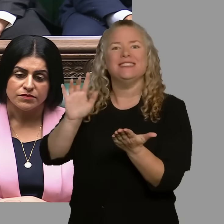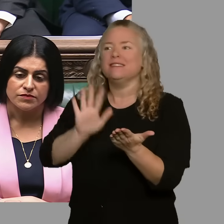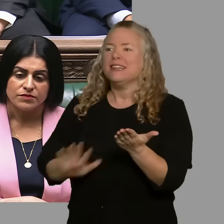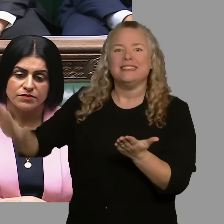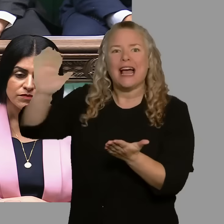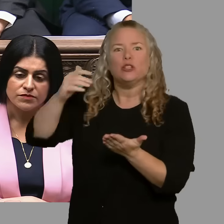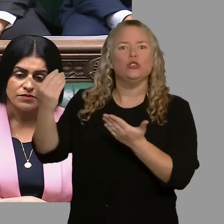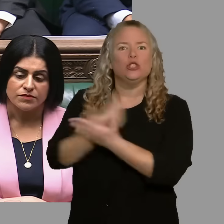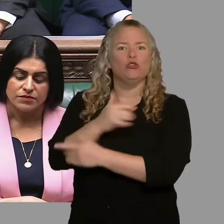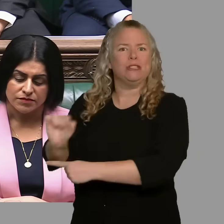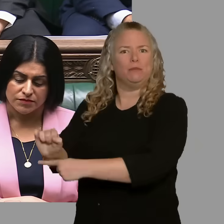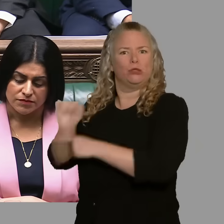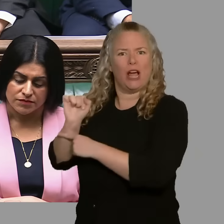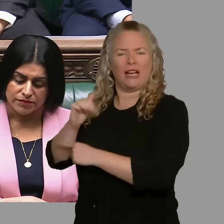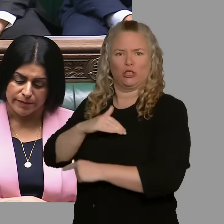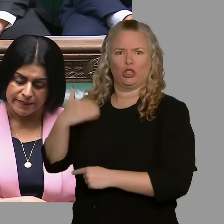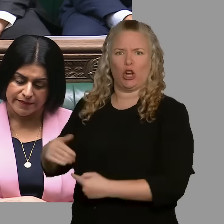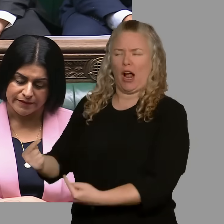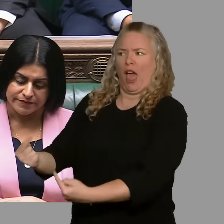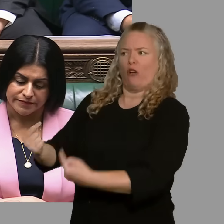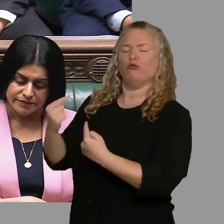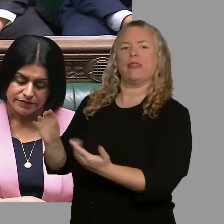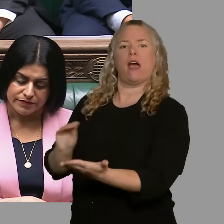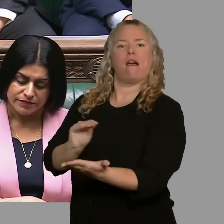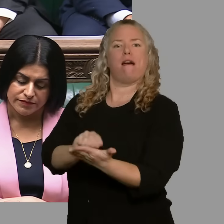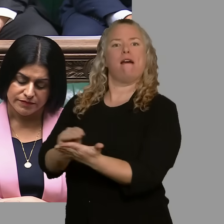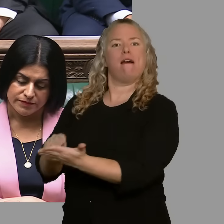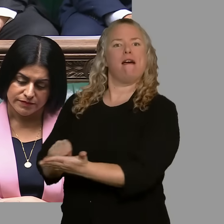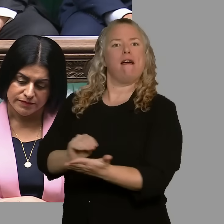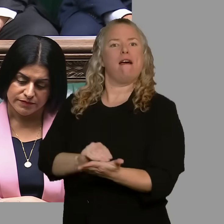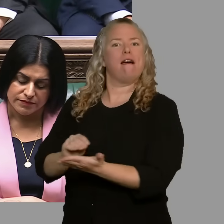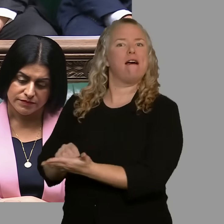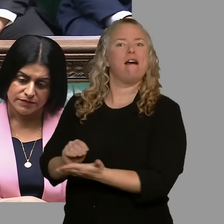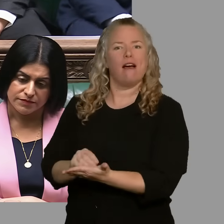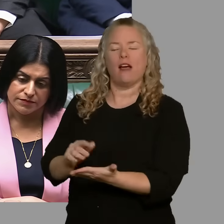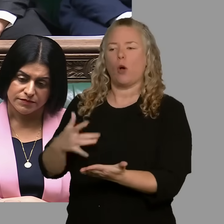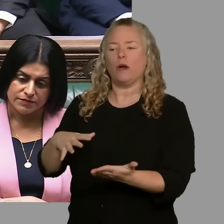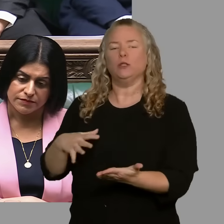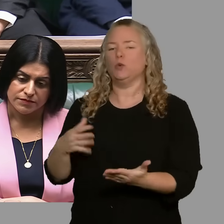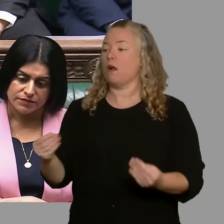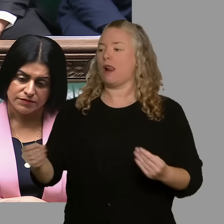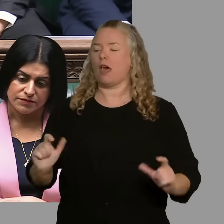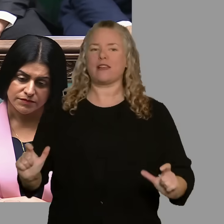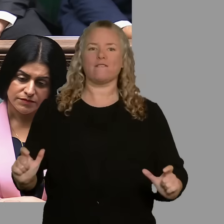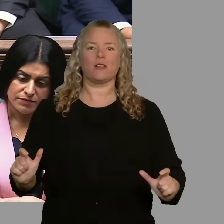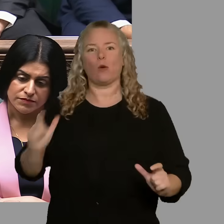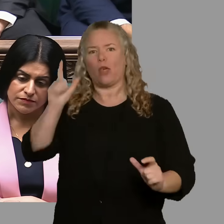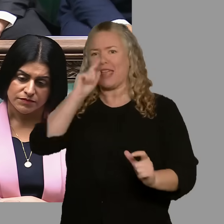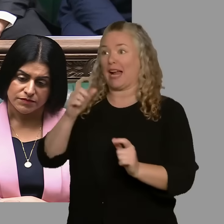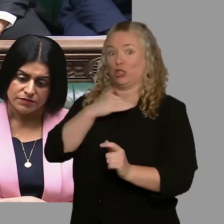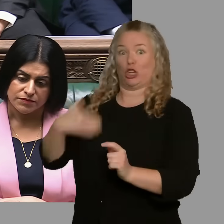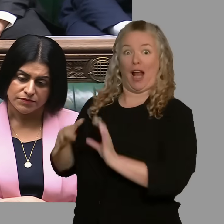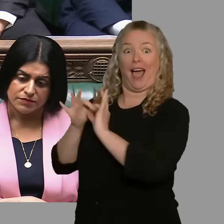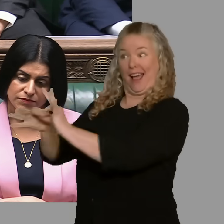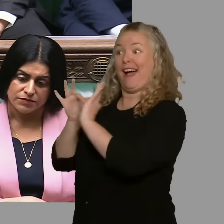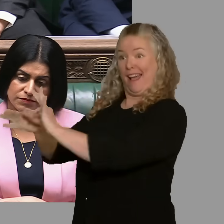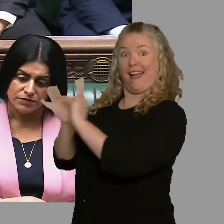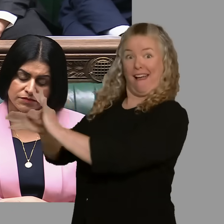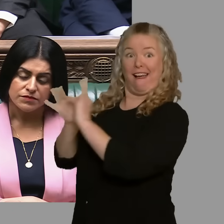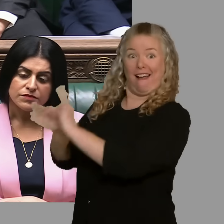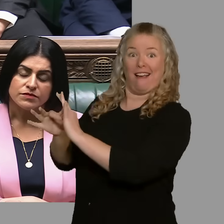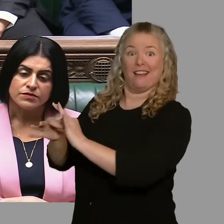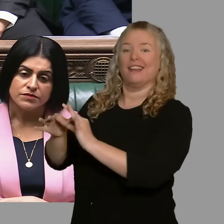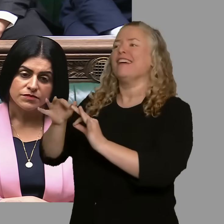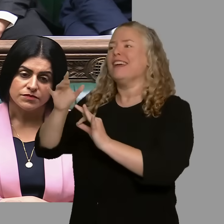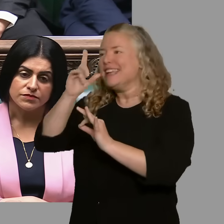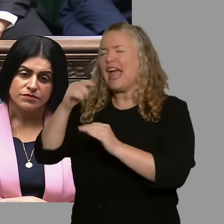predictable relations. The Deputy National Security Advisor, Matt Collins, set out the then government's position